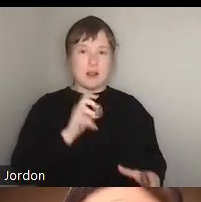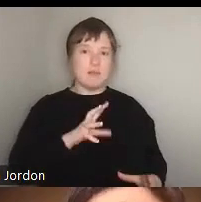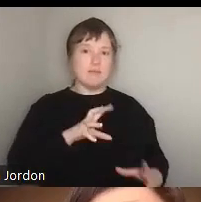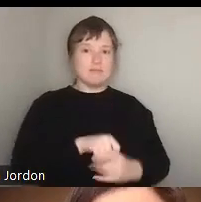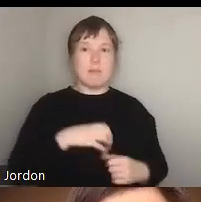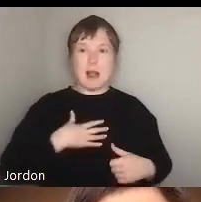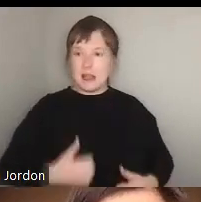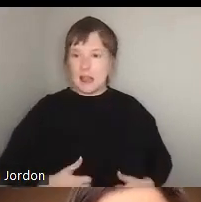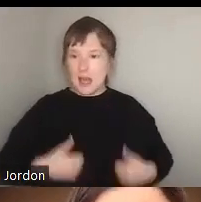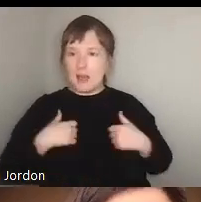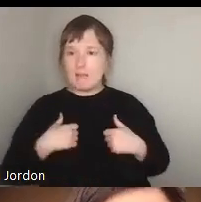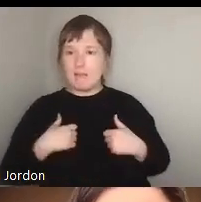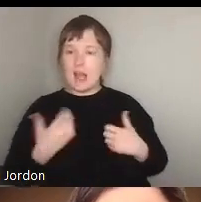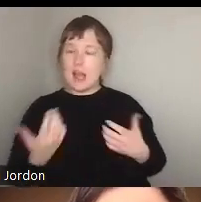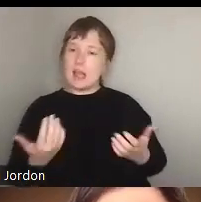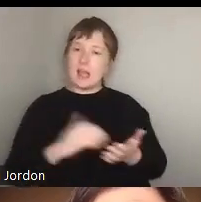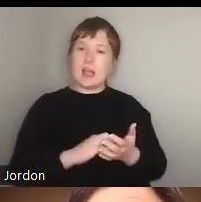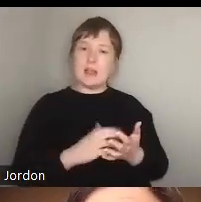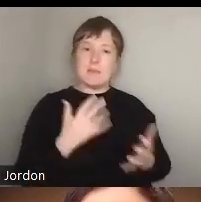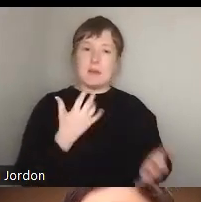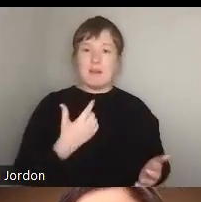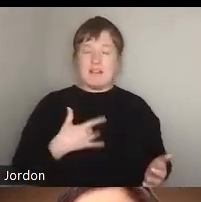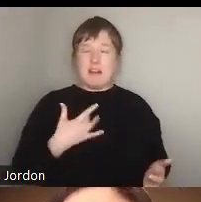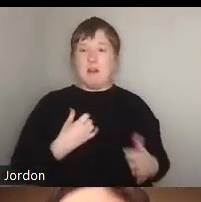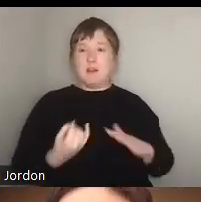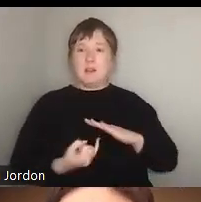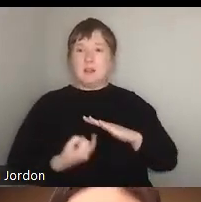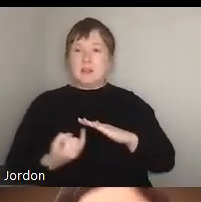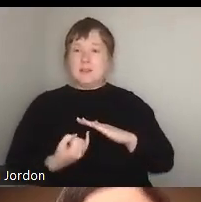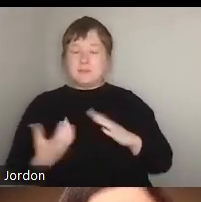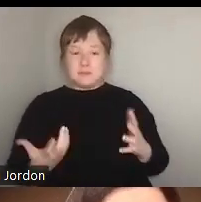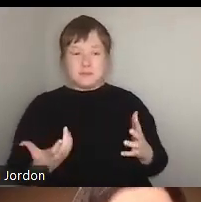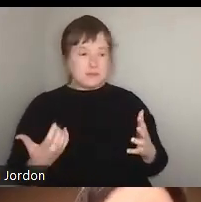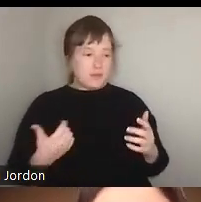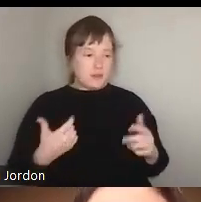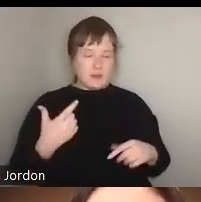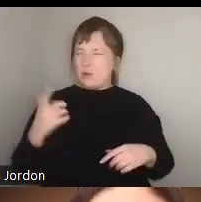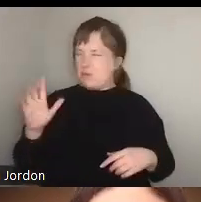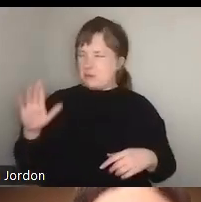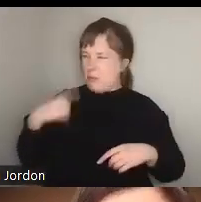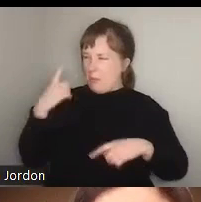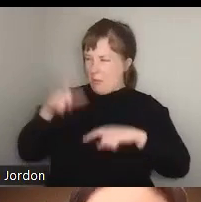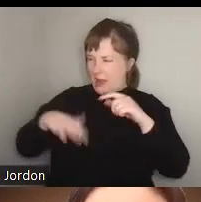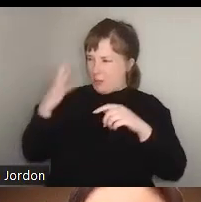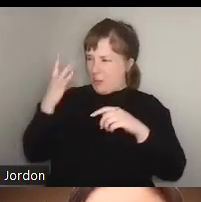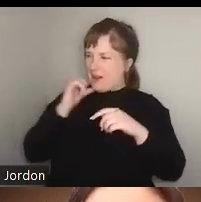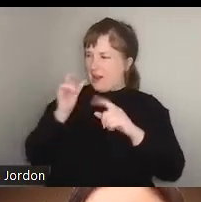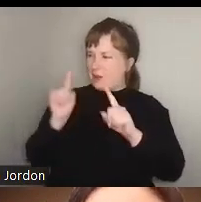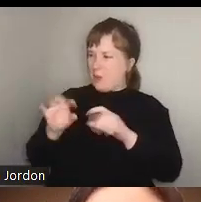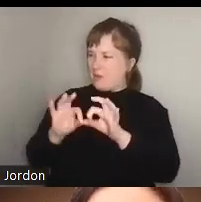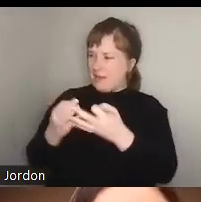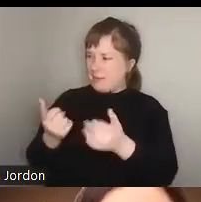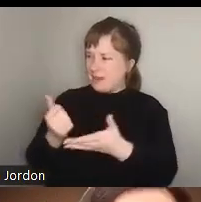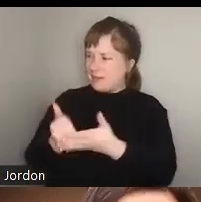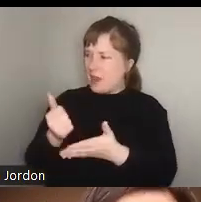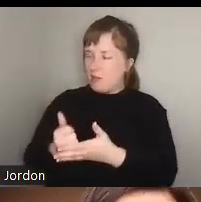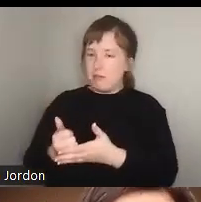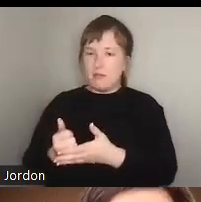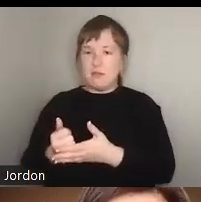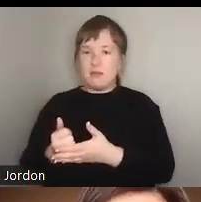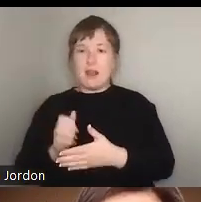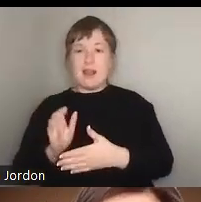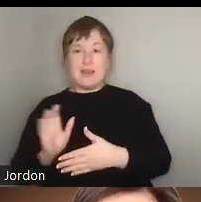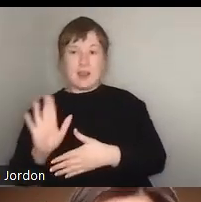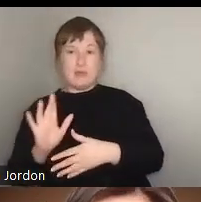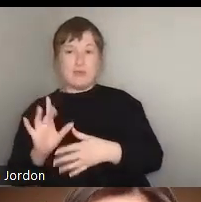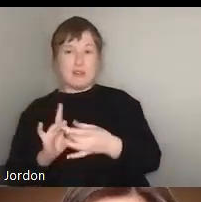And consider again that they may have been isolated. So as people that would be like, oh, well, why can't you go to your family for help? Their relationship with them